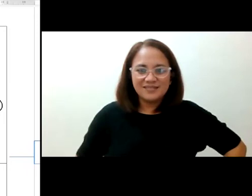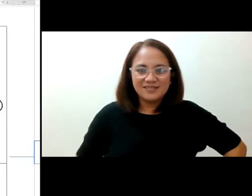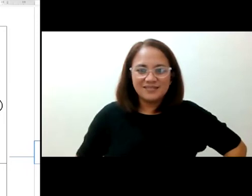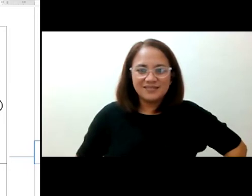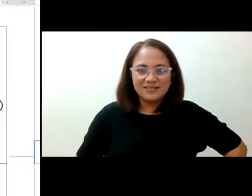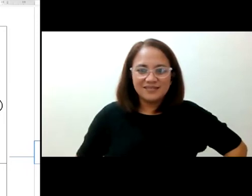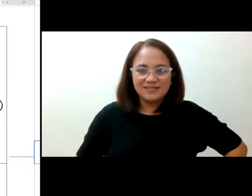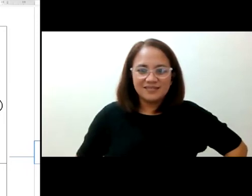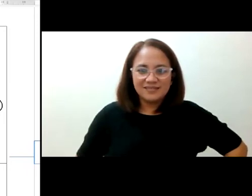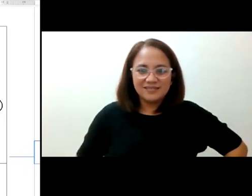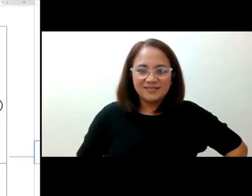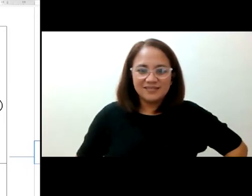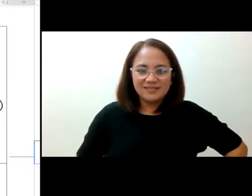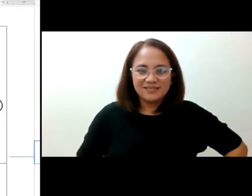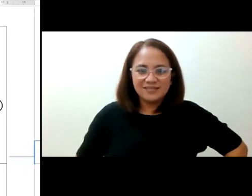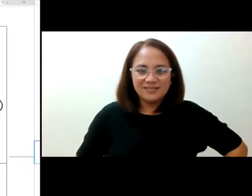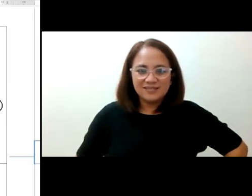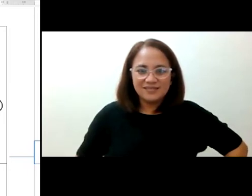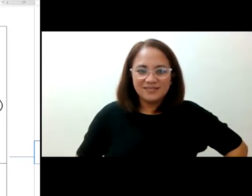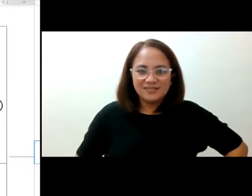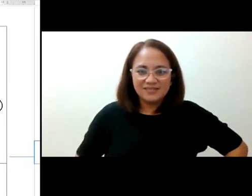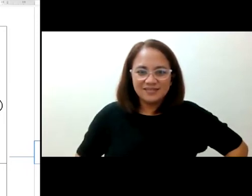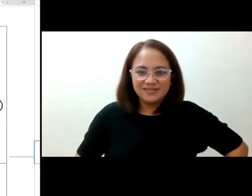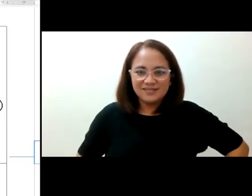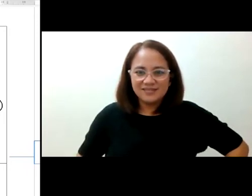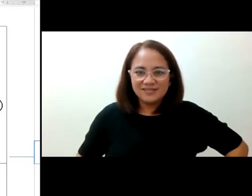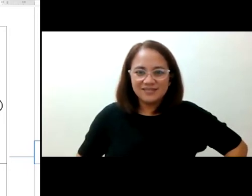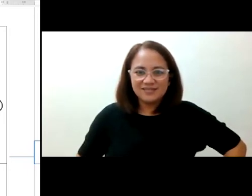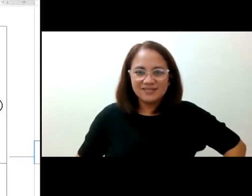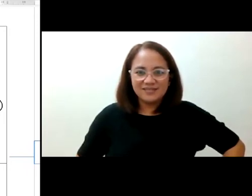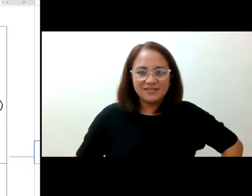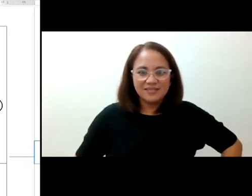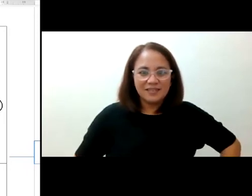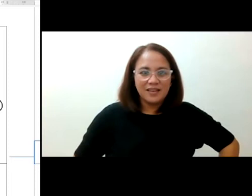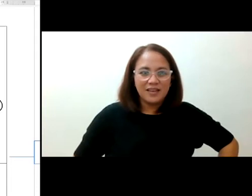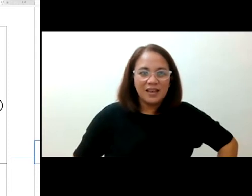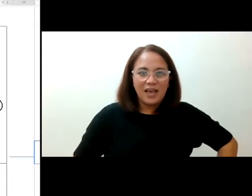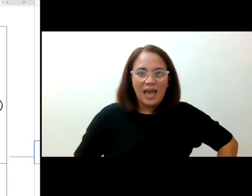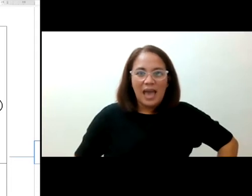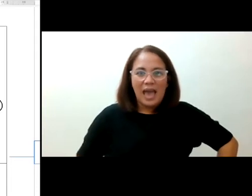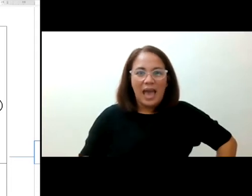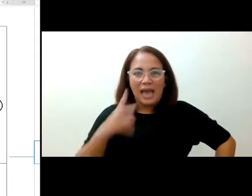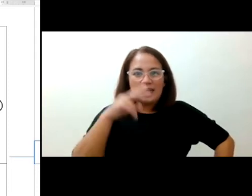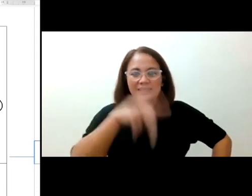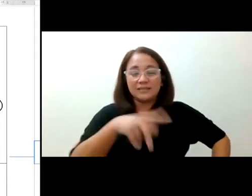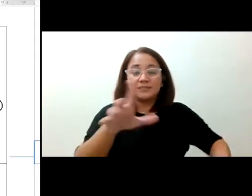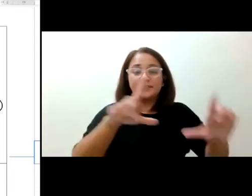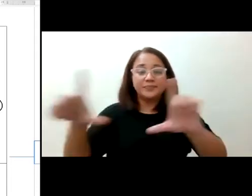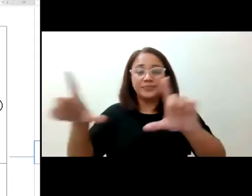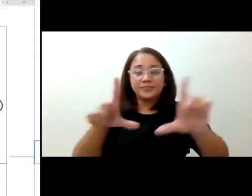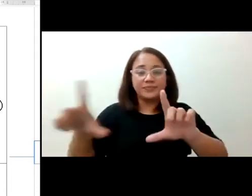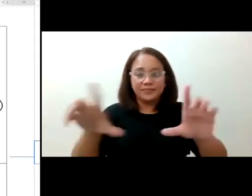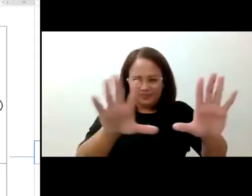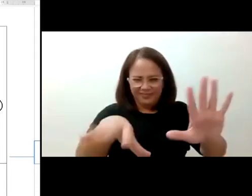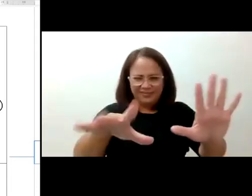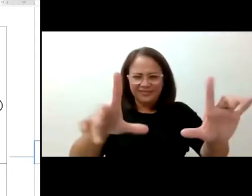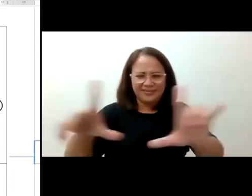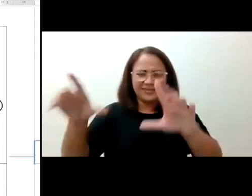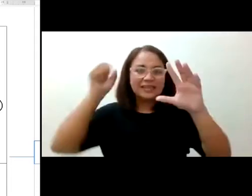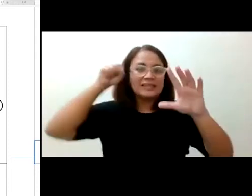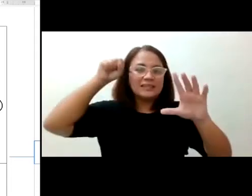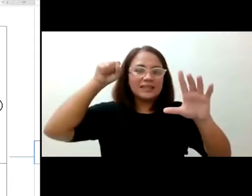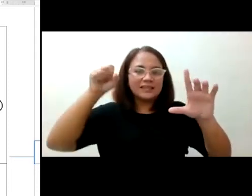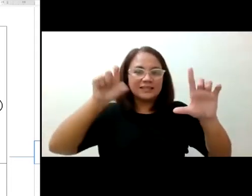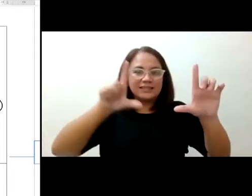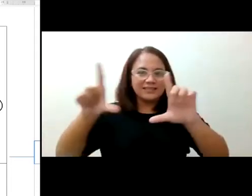Yeah, building short. Building Sorry, short. I can't see the, So can they Amber copy it for